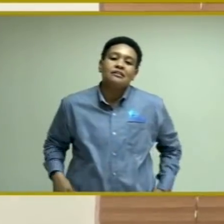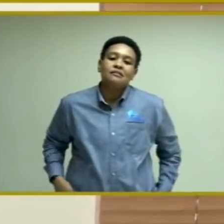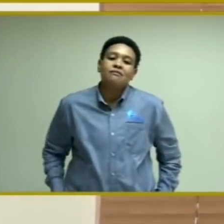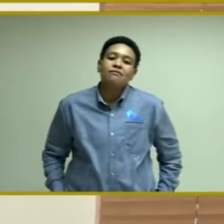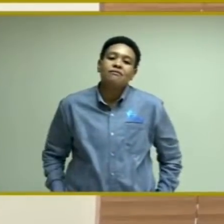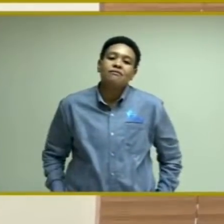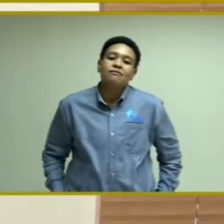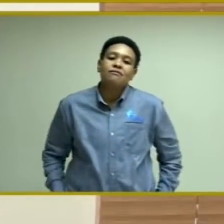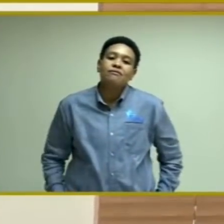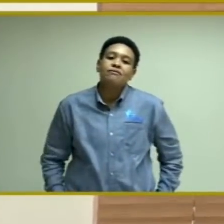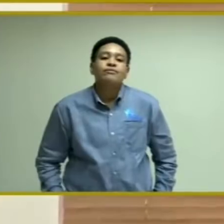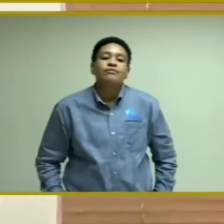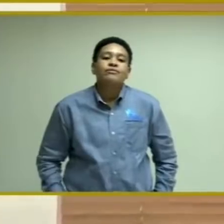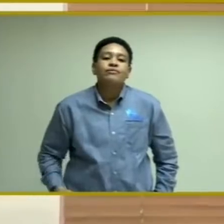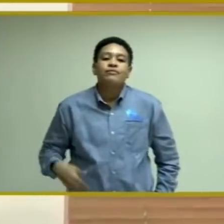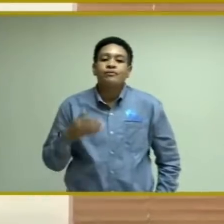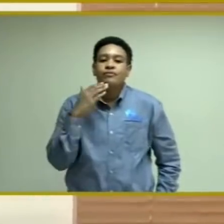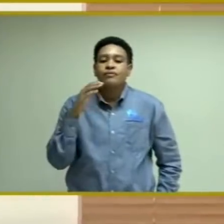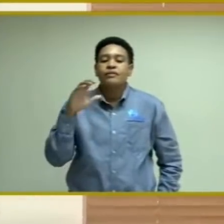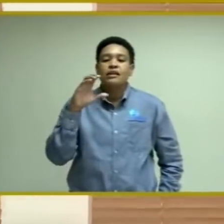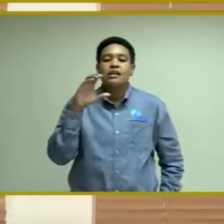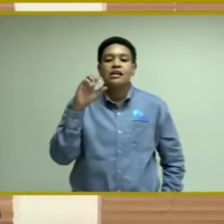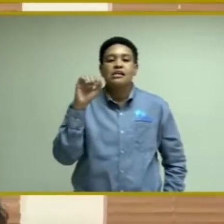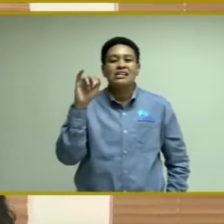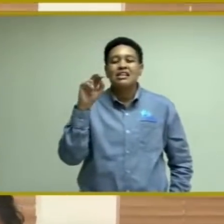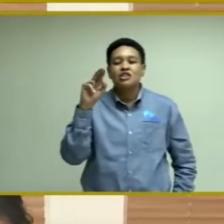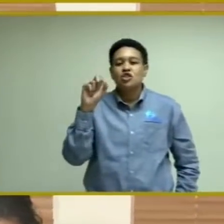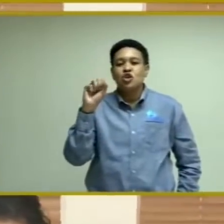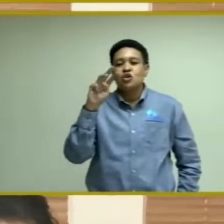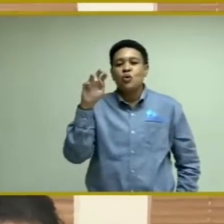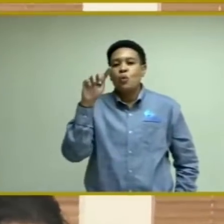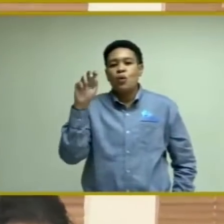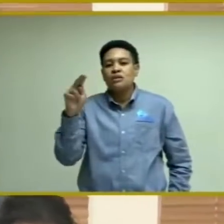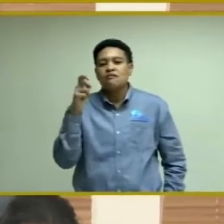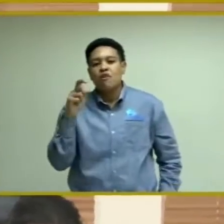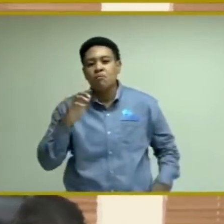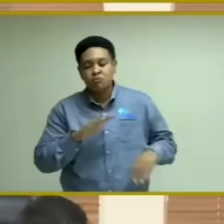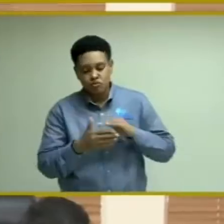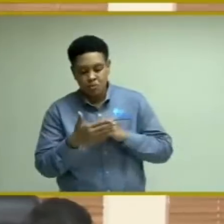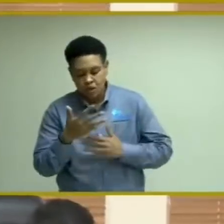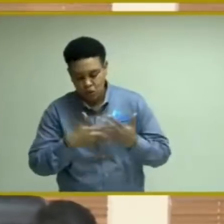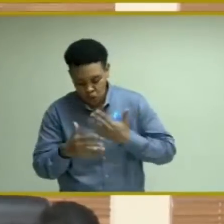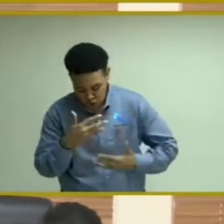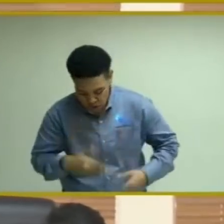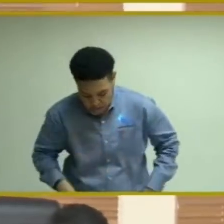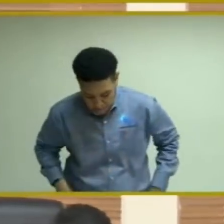Thank you very much, CMO. We're going to go to Cassius Watson from Jamaica Social.